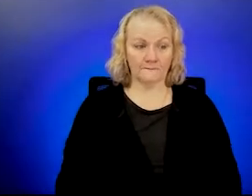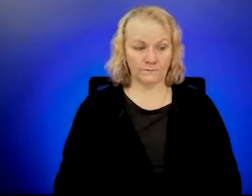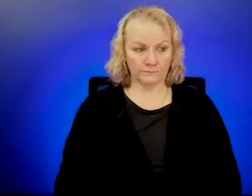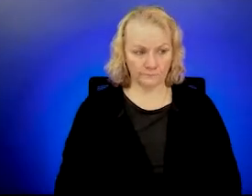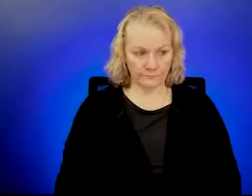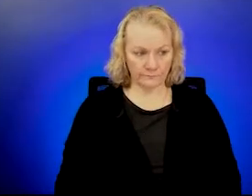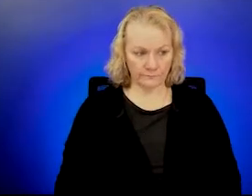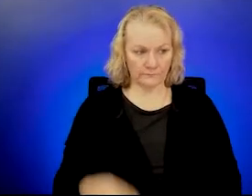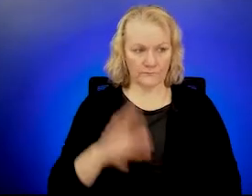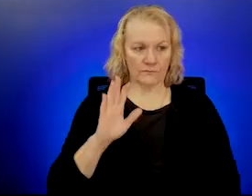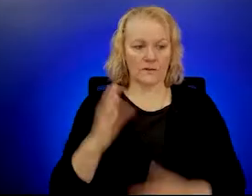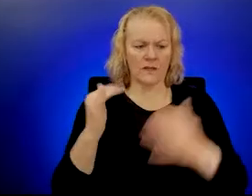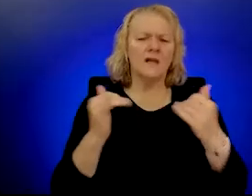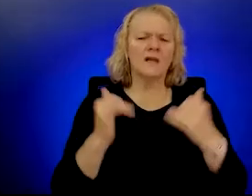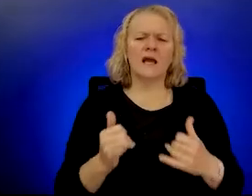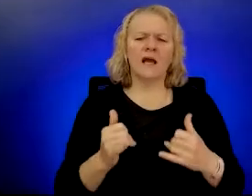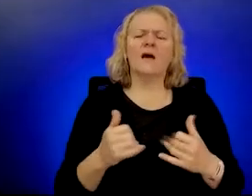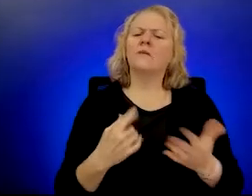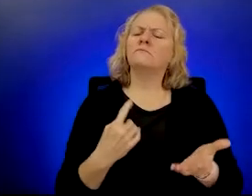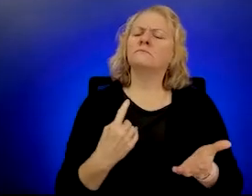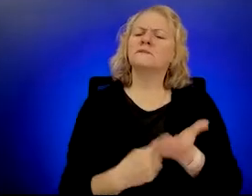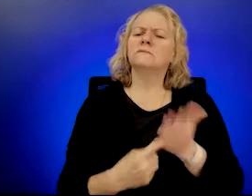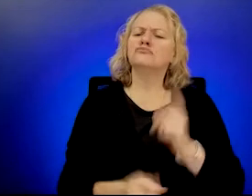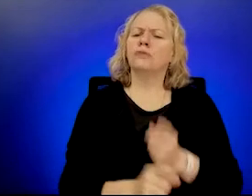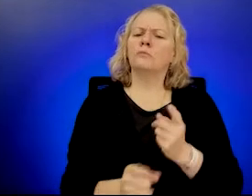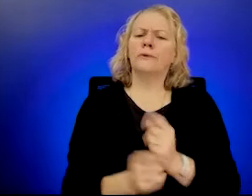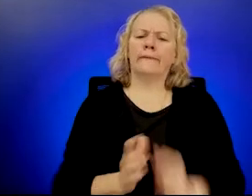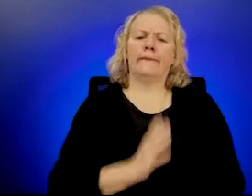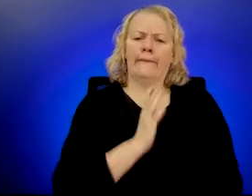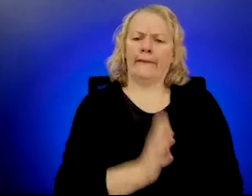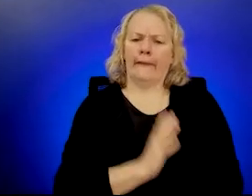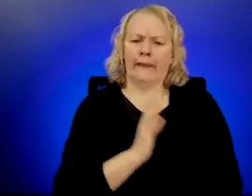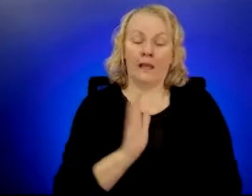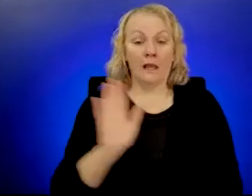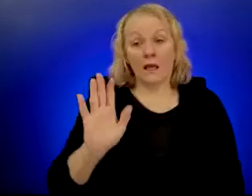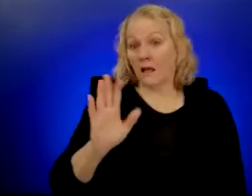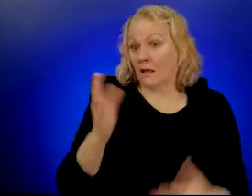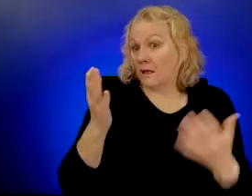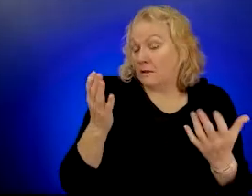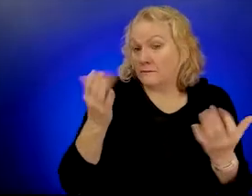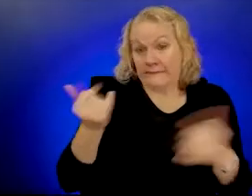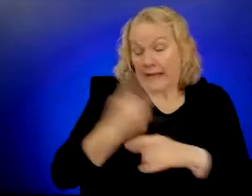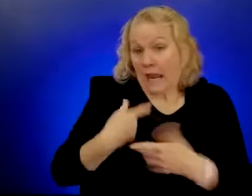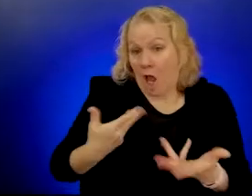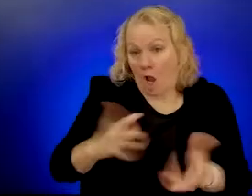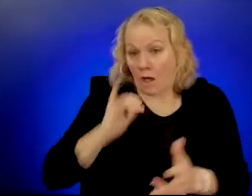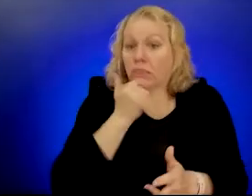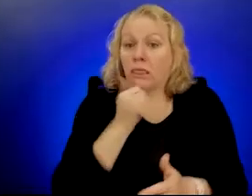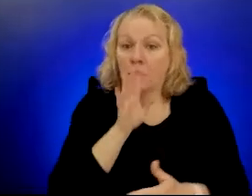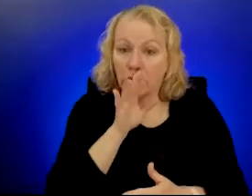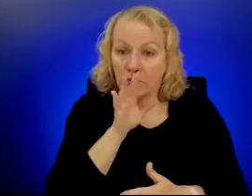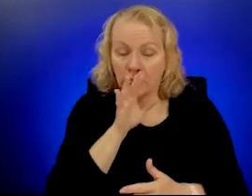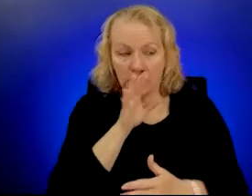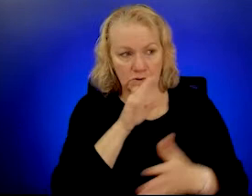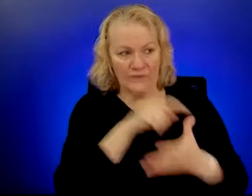So I want to go over a little bit of etiquette with you. I actually slipped even earlier in this presentation. So these are